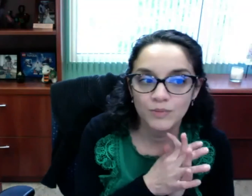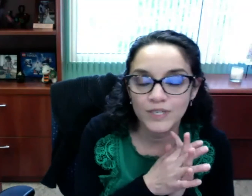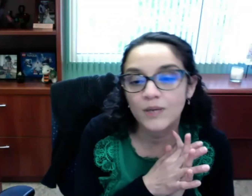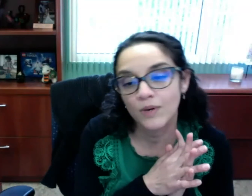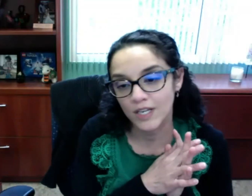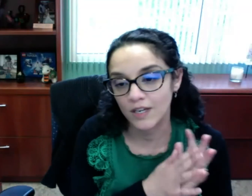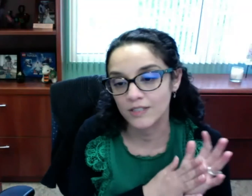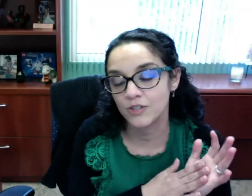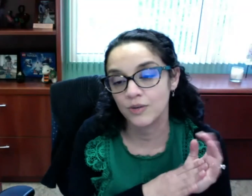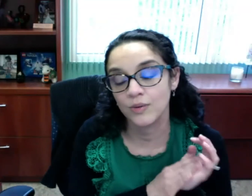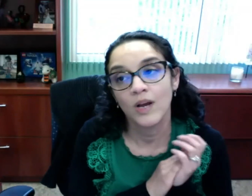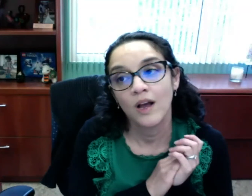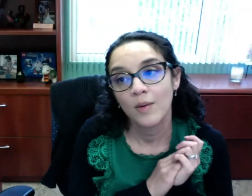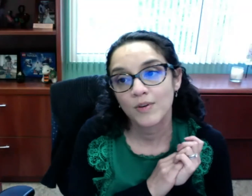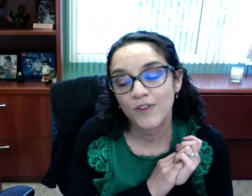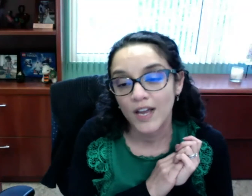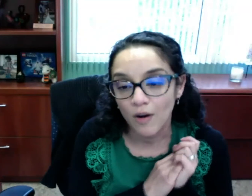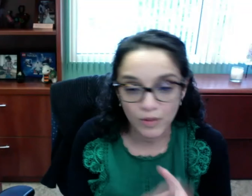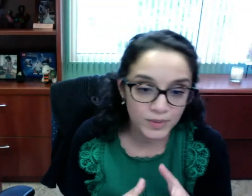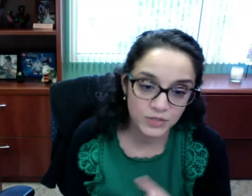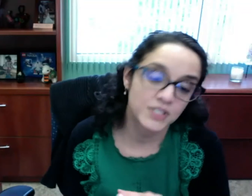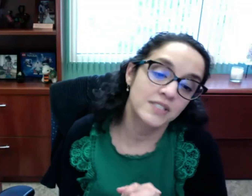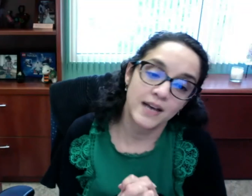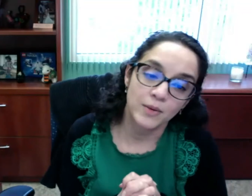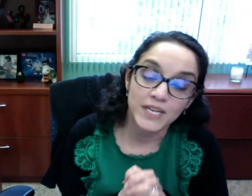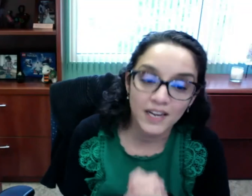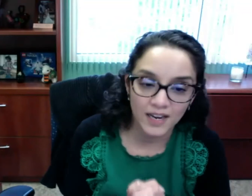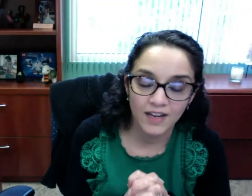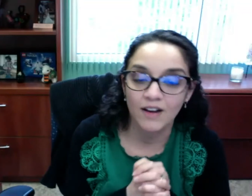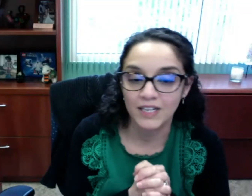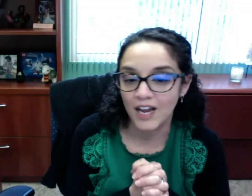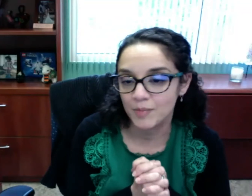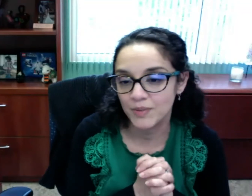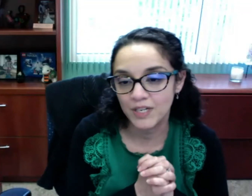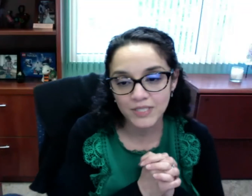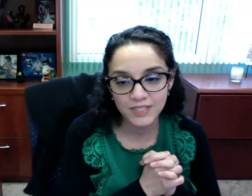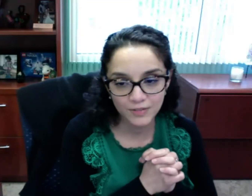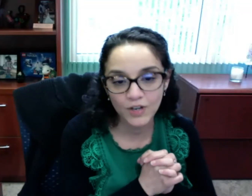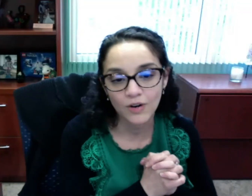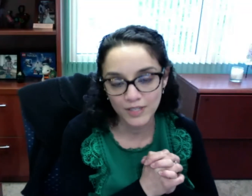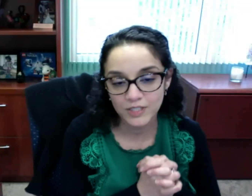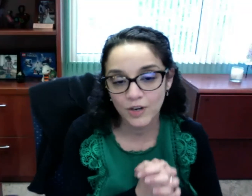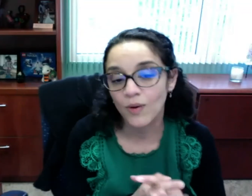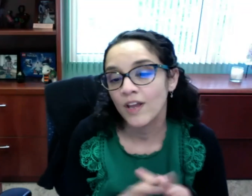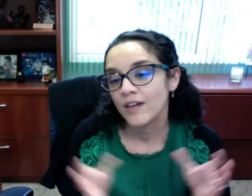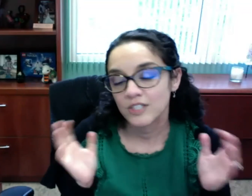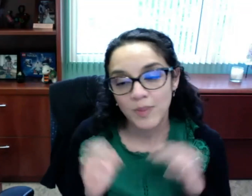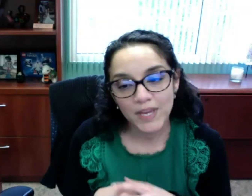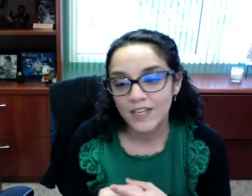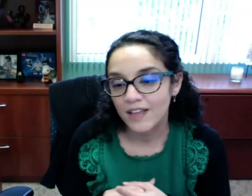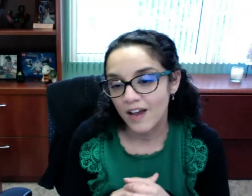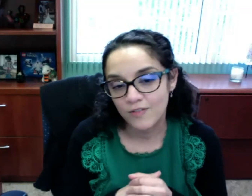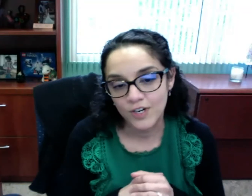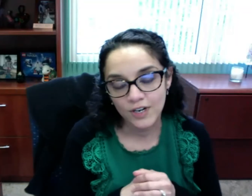We're really working to provide all the resources that we can online, but we know it's difficult. And so just